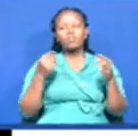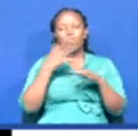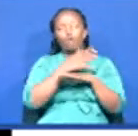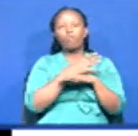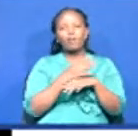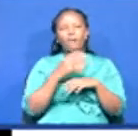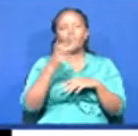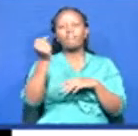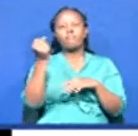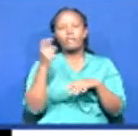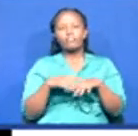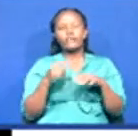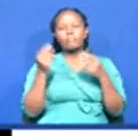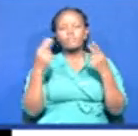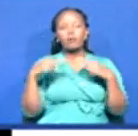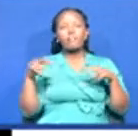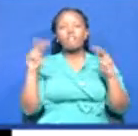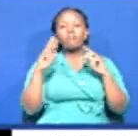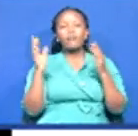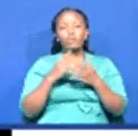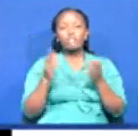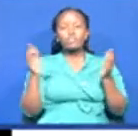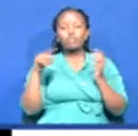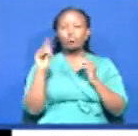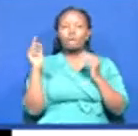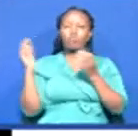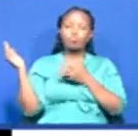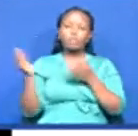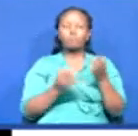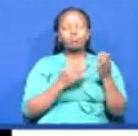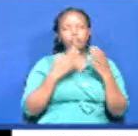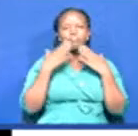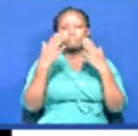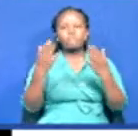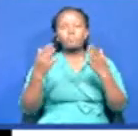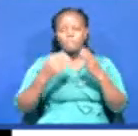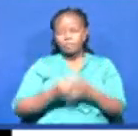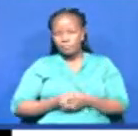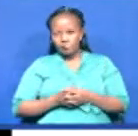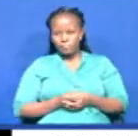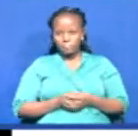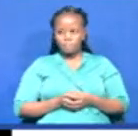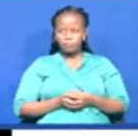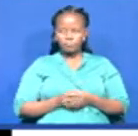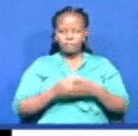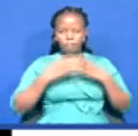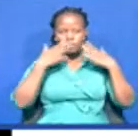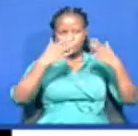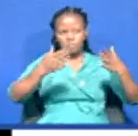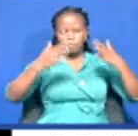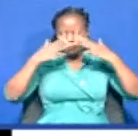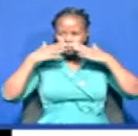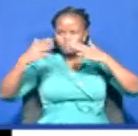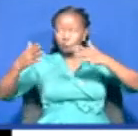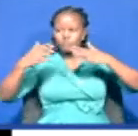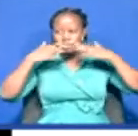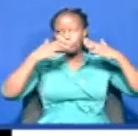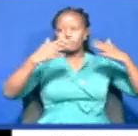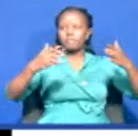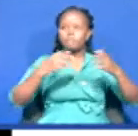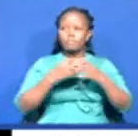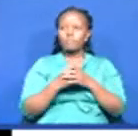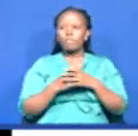the value of the goods that are in question. Thank you. Very good. Thank you. Thank you, Dr. Akuten. Do we have